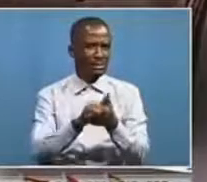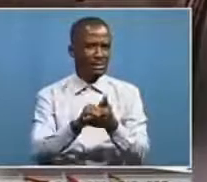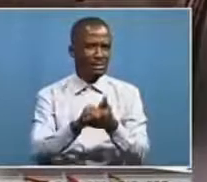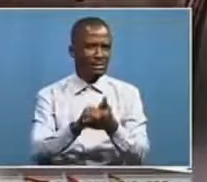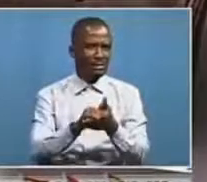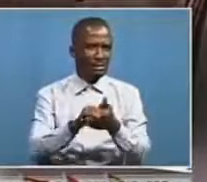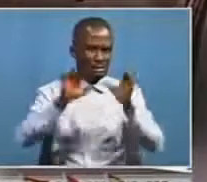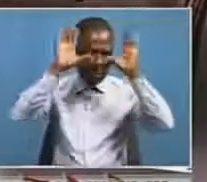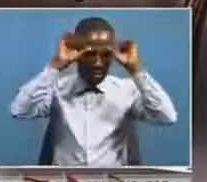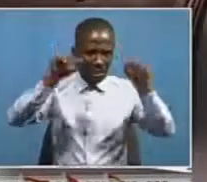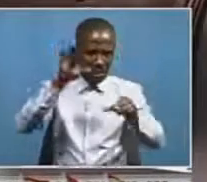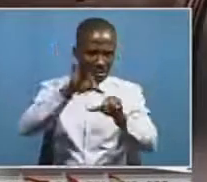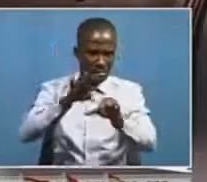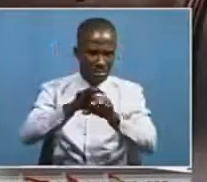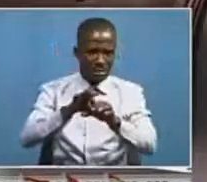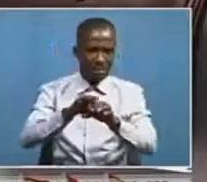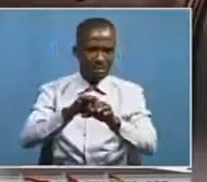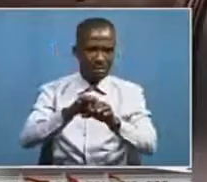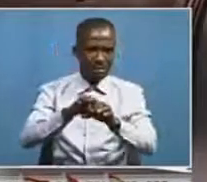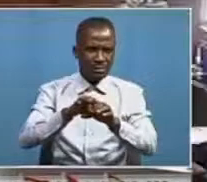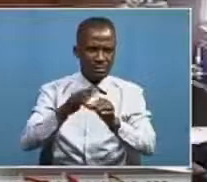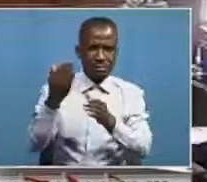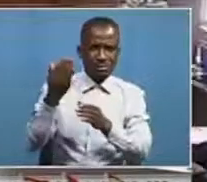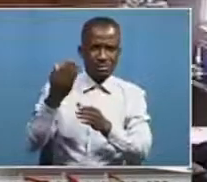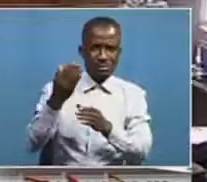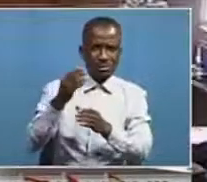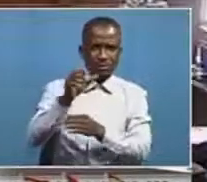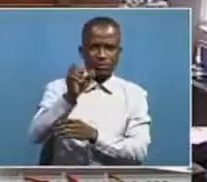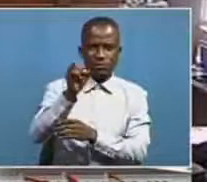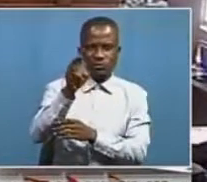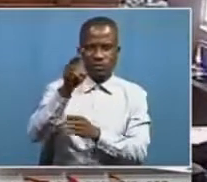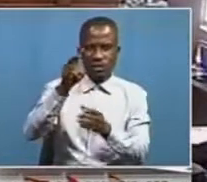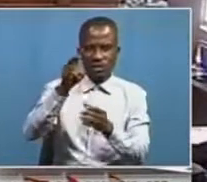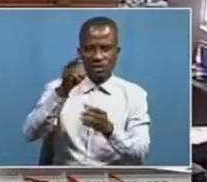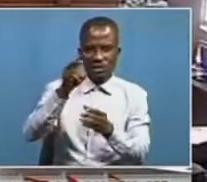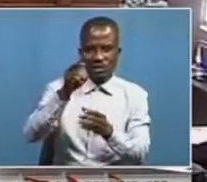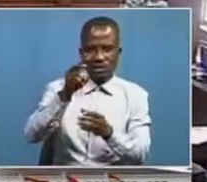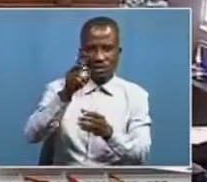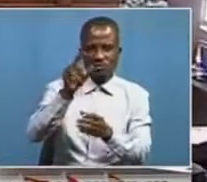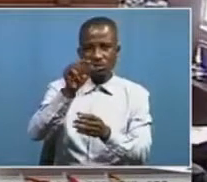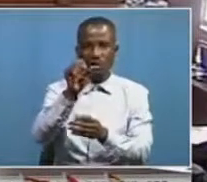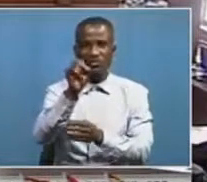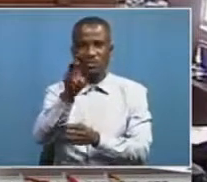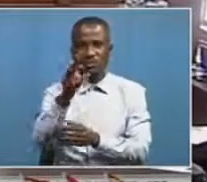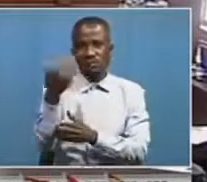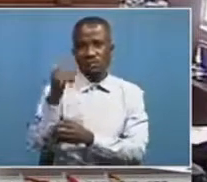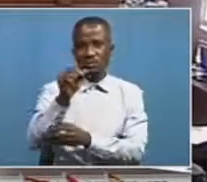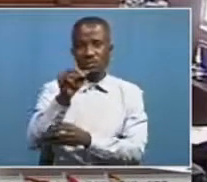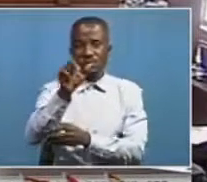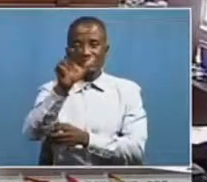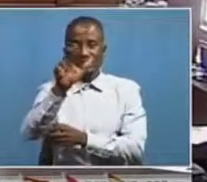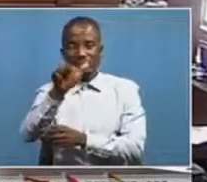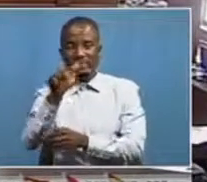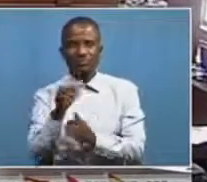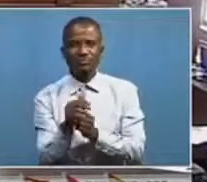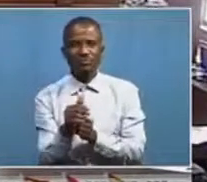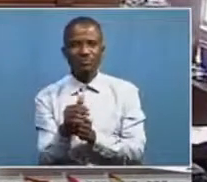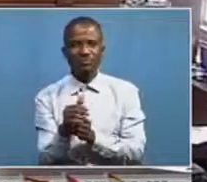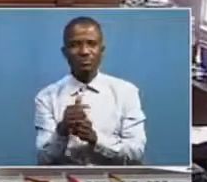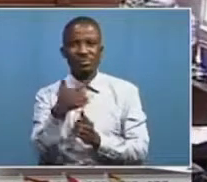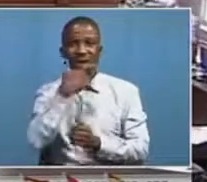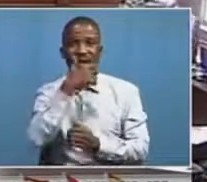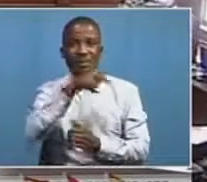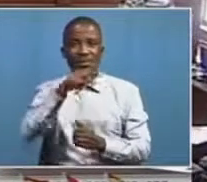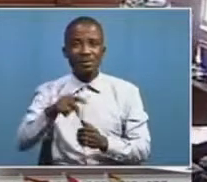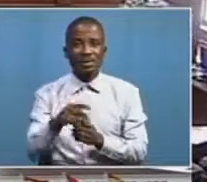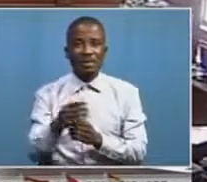presidential election petition of 2012-2013. In that petition, the second respondent herein, then as